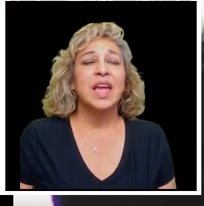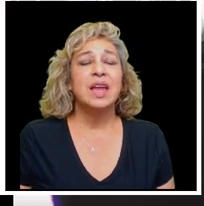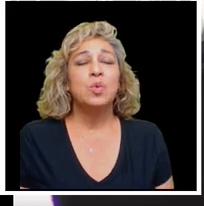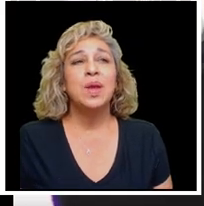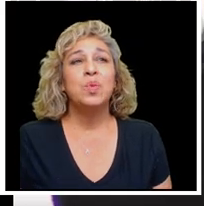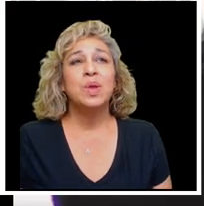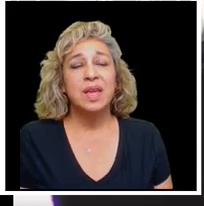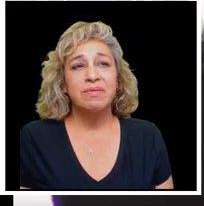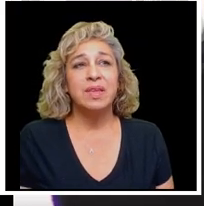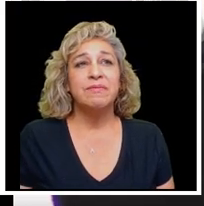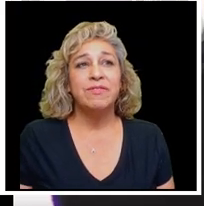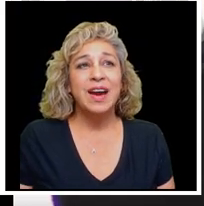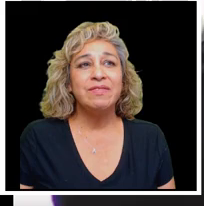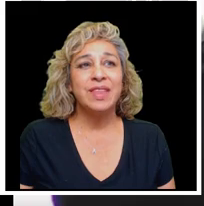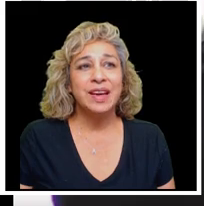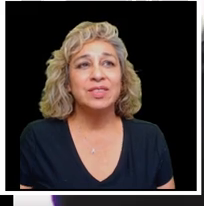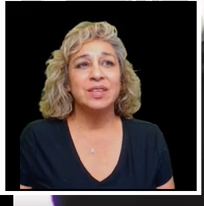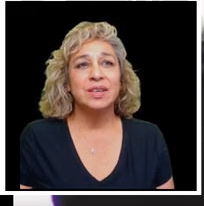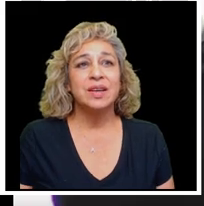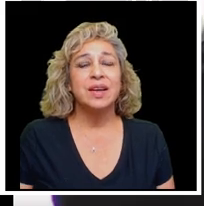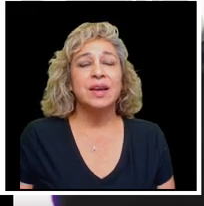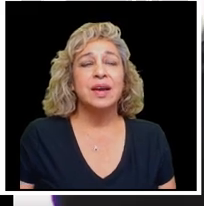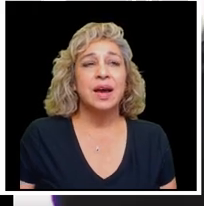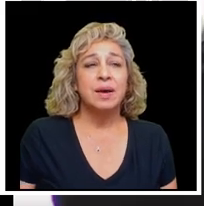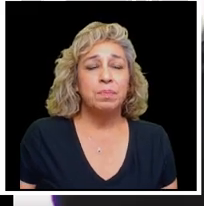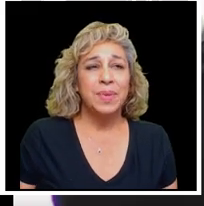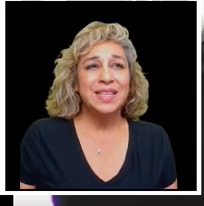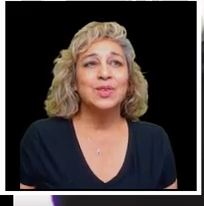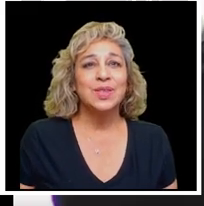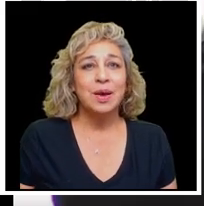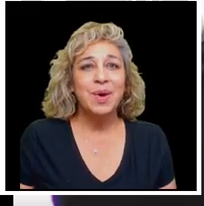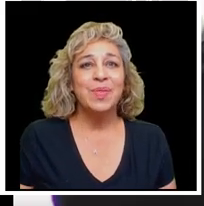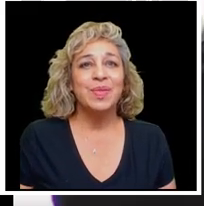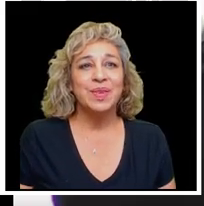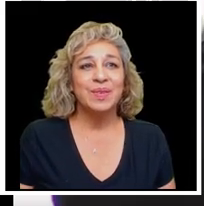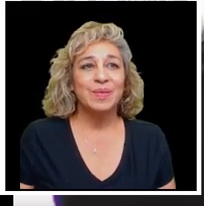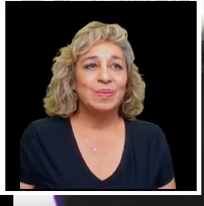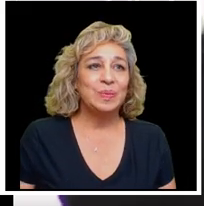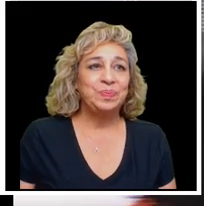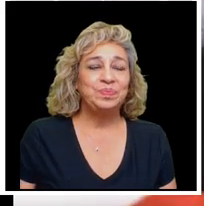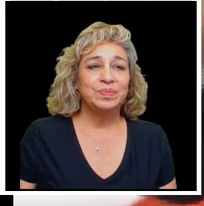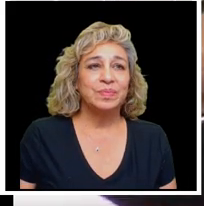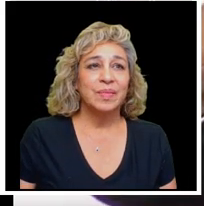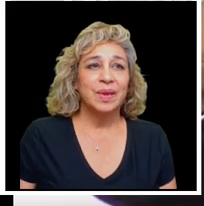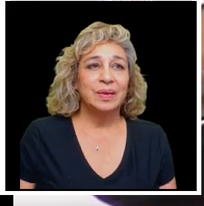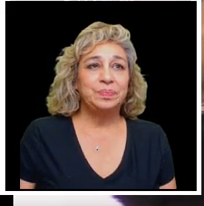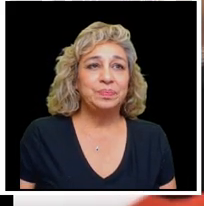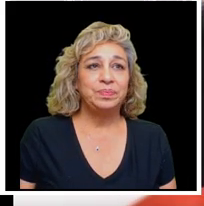and we will give them 5,000 this was a month